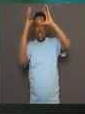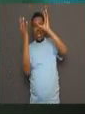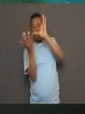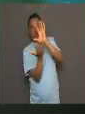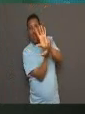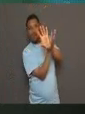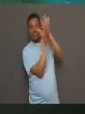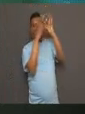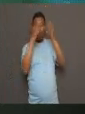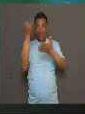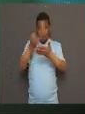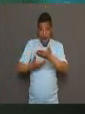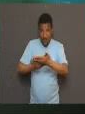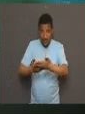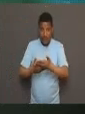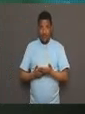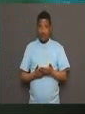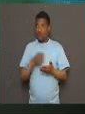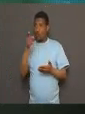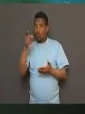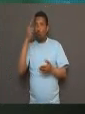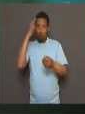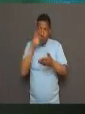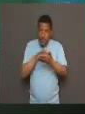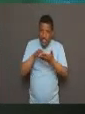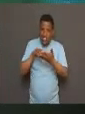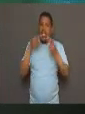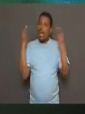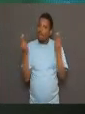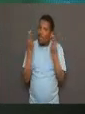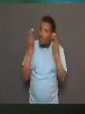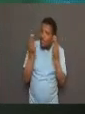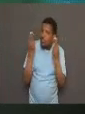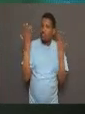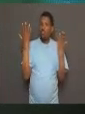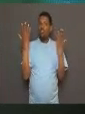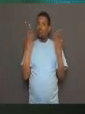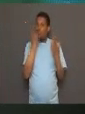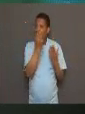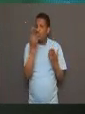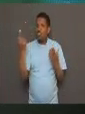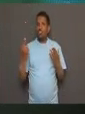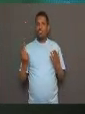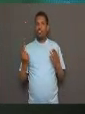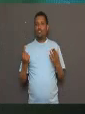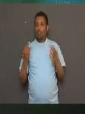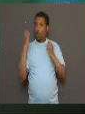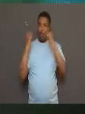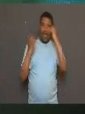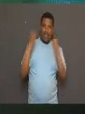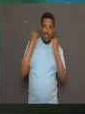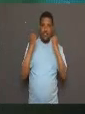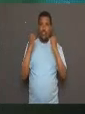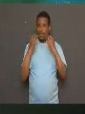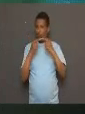and maps. You studied the advantages of each, compared